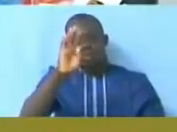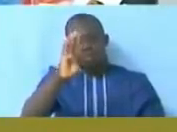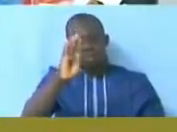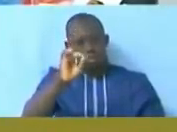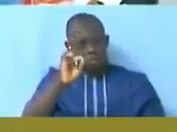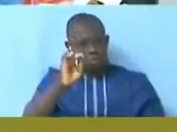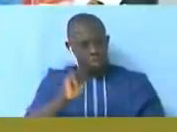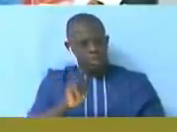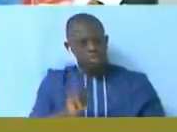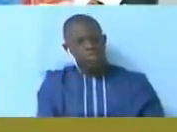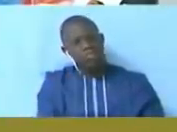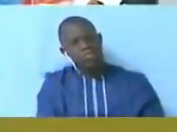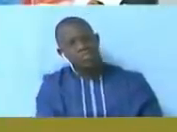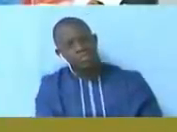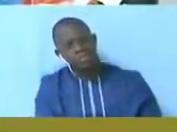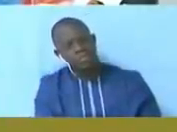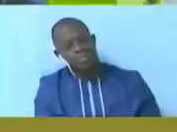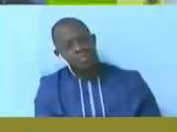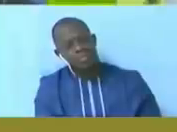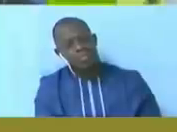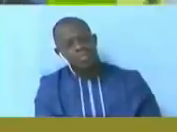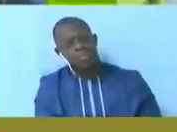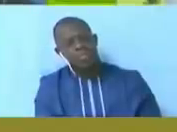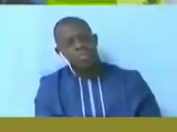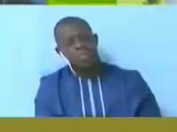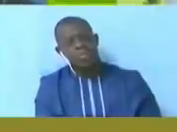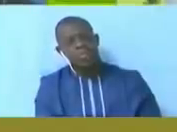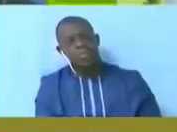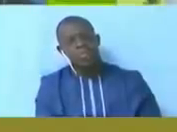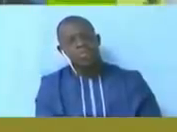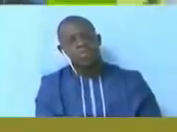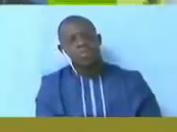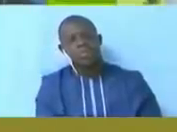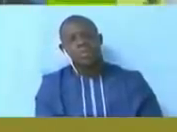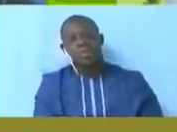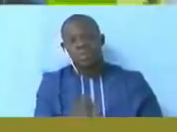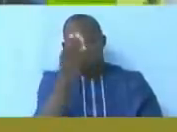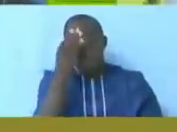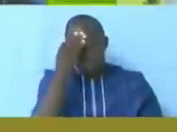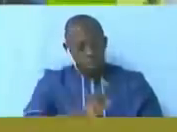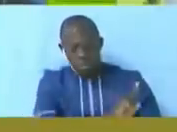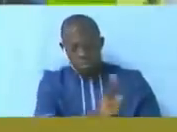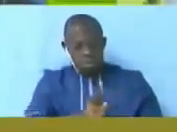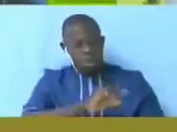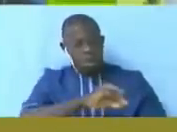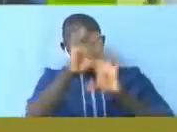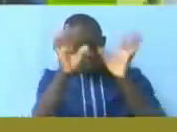know, we were all sure they were going to be convicted.